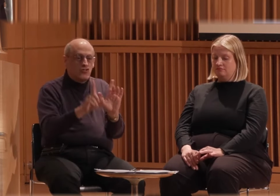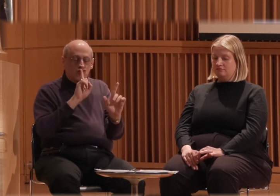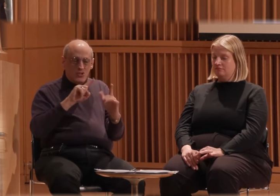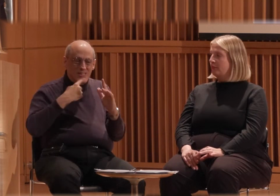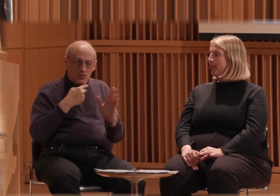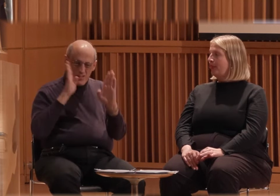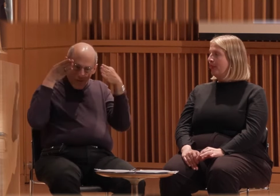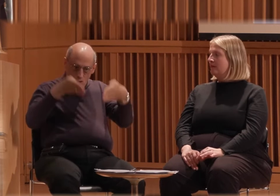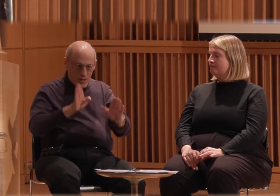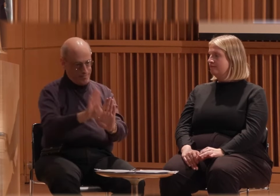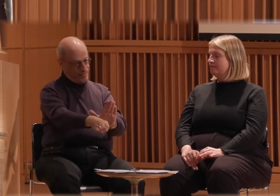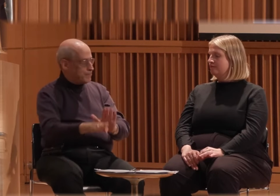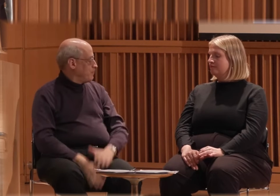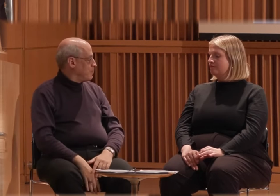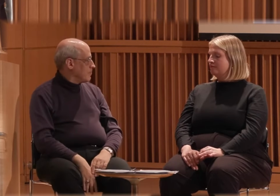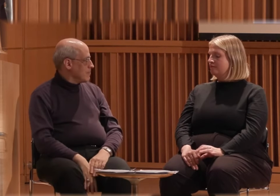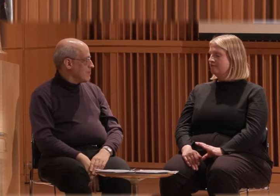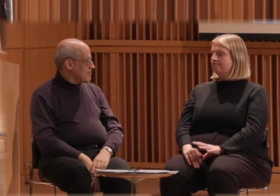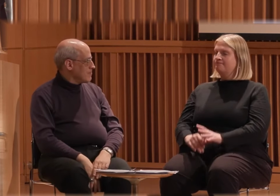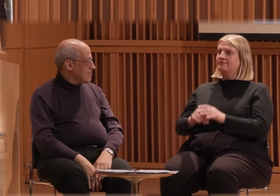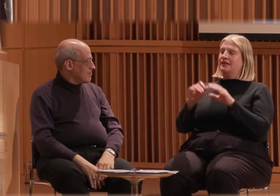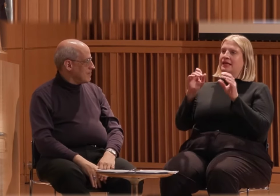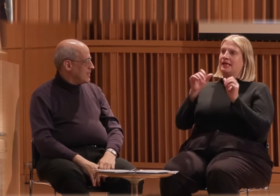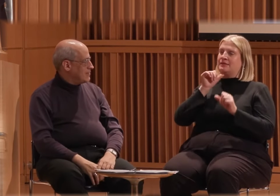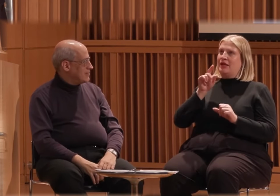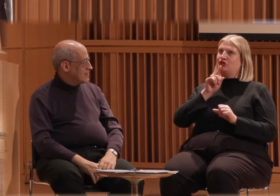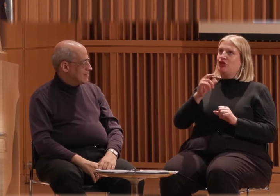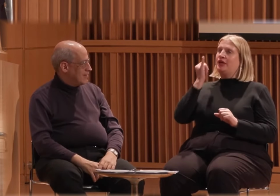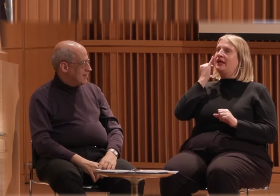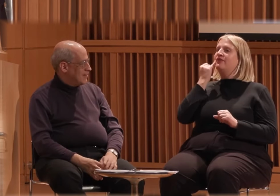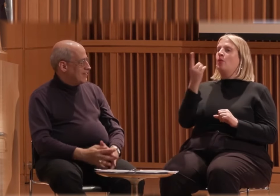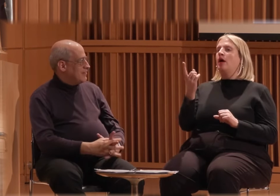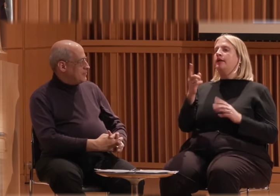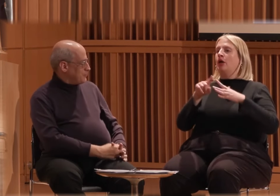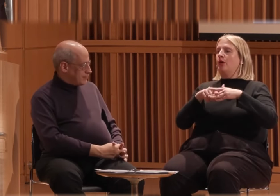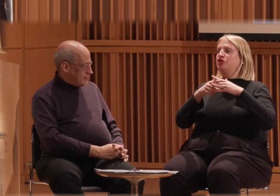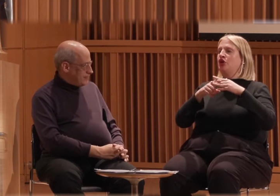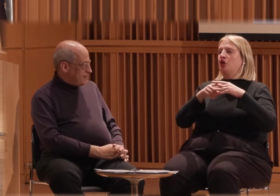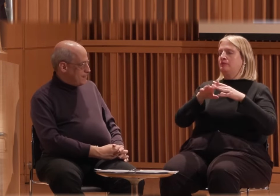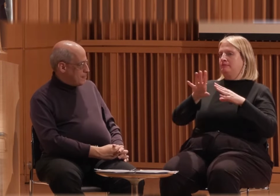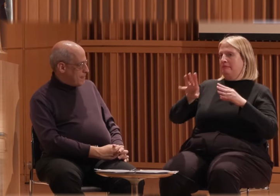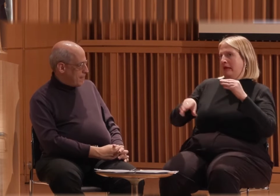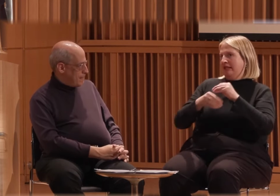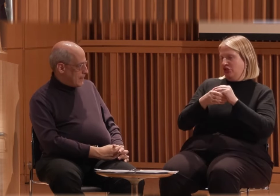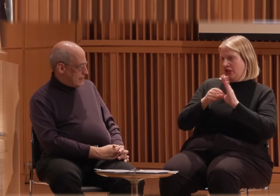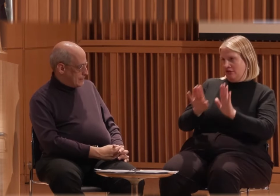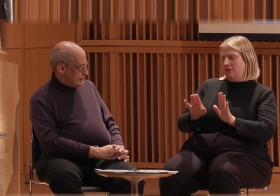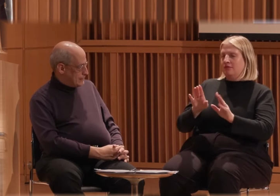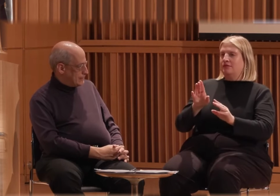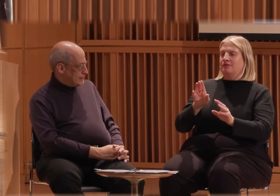serious. I'm not sure I have an original addendum to that, but just to say that